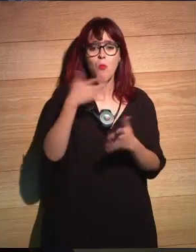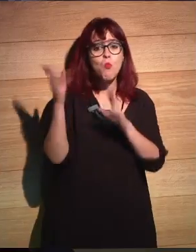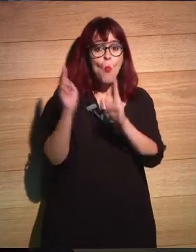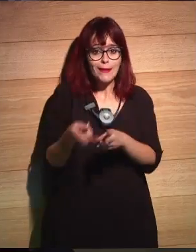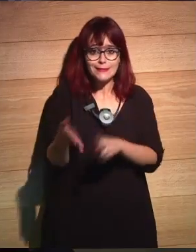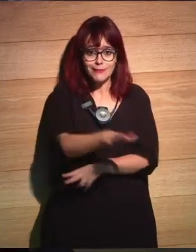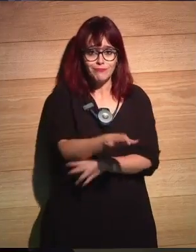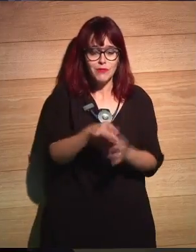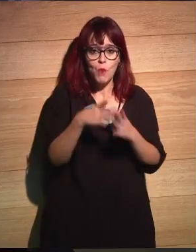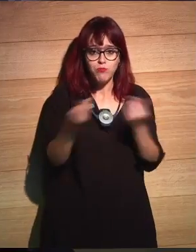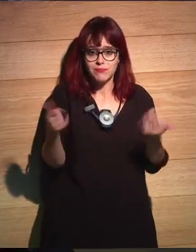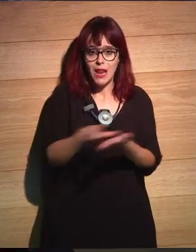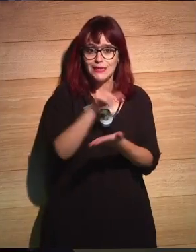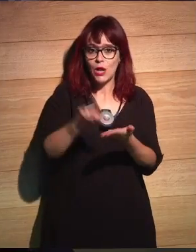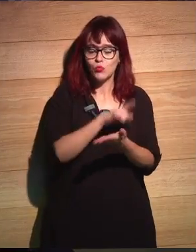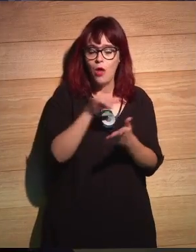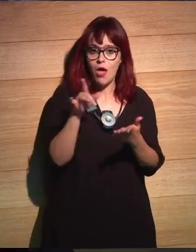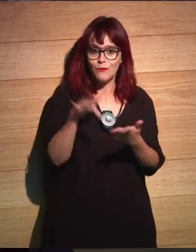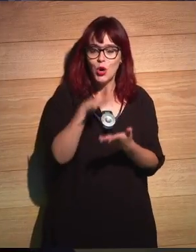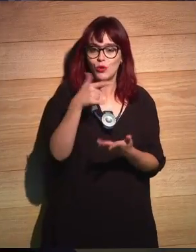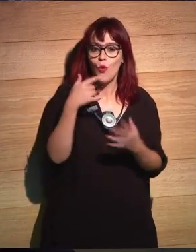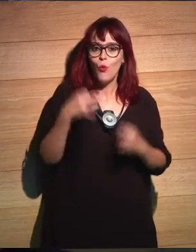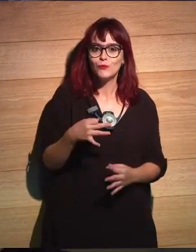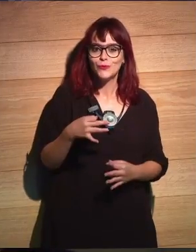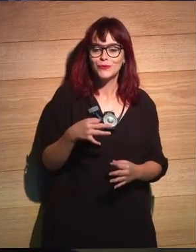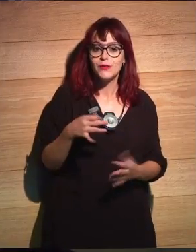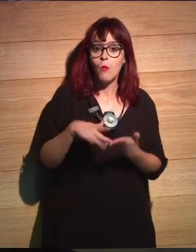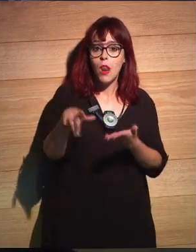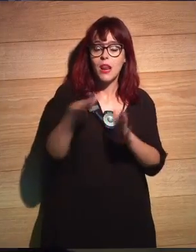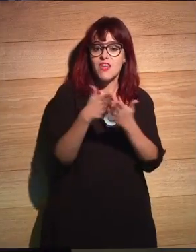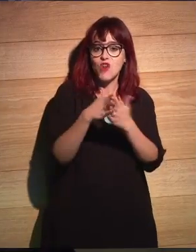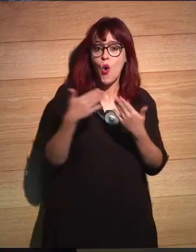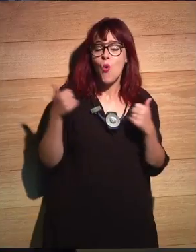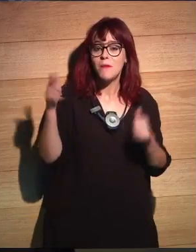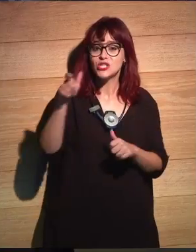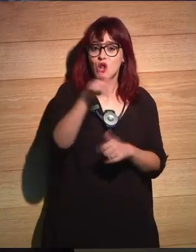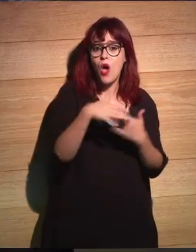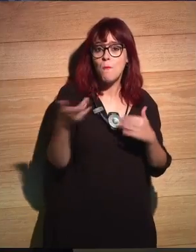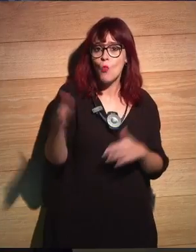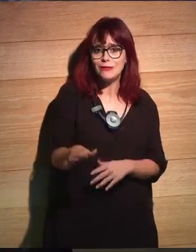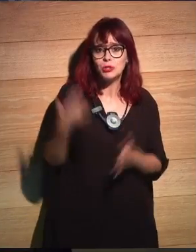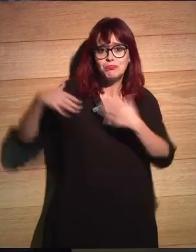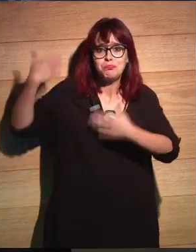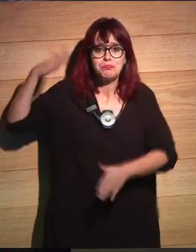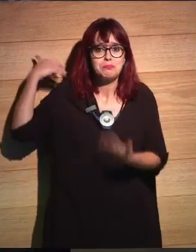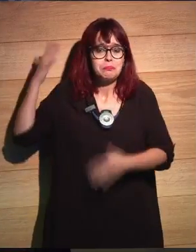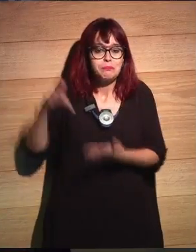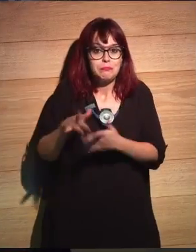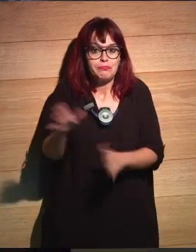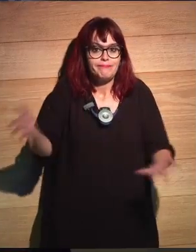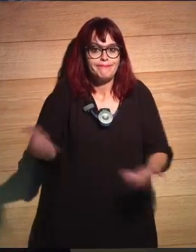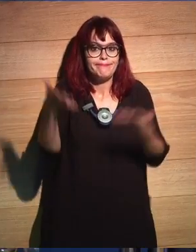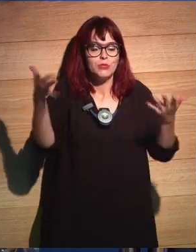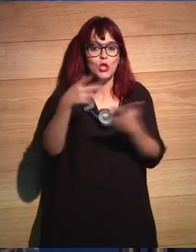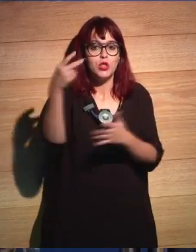countries, death itself actually vanishes in literature, because when you read a book from